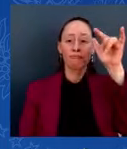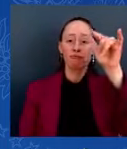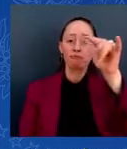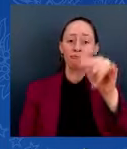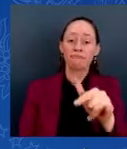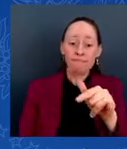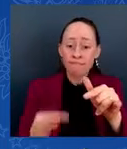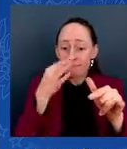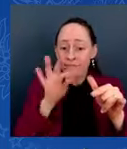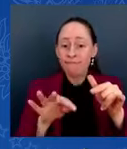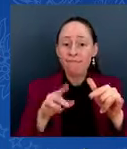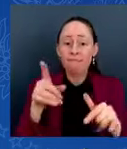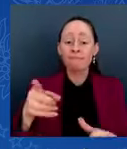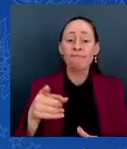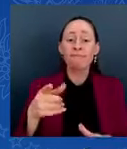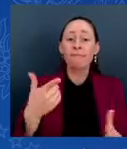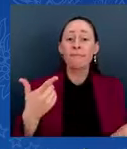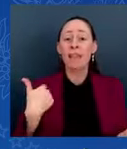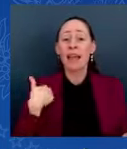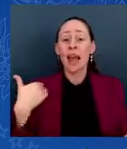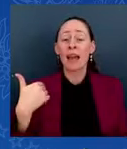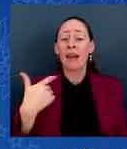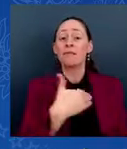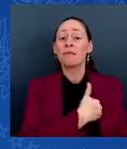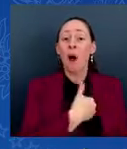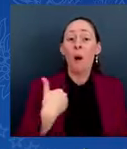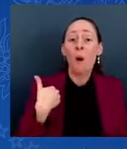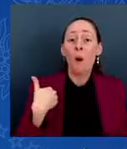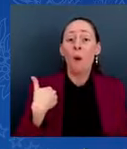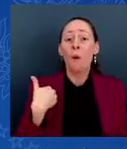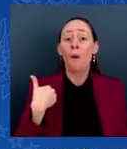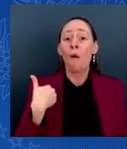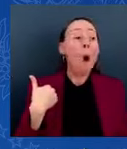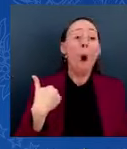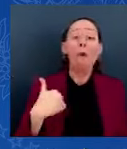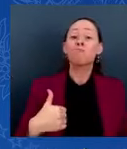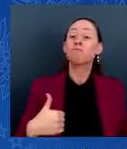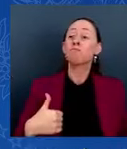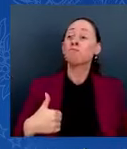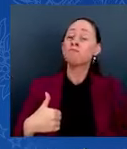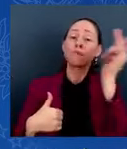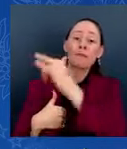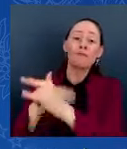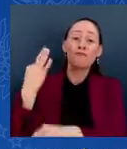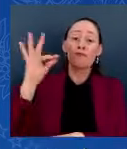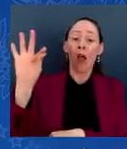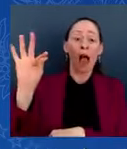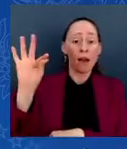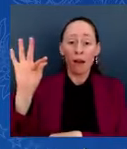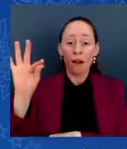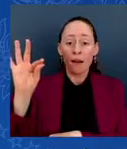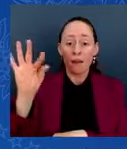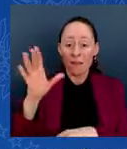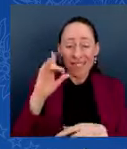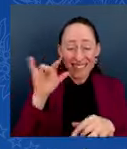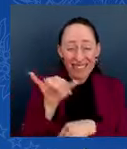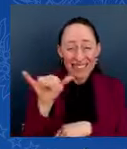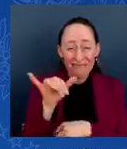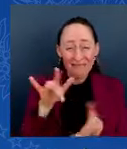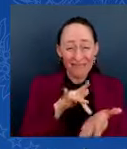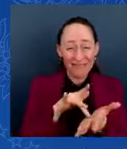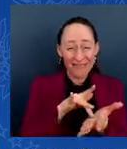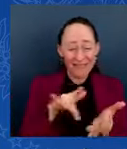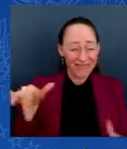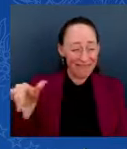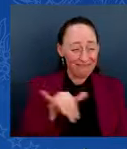Canada, fly you to Paris, France, fly you to Belgium, fly you anywhere around the world, and get you the same prescription filled for the same